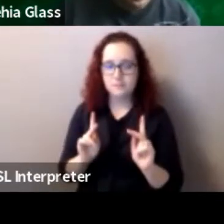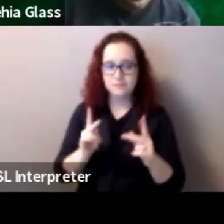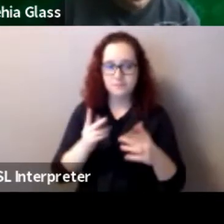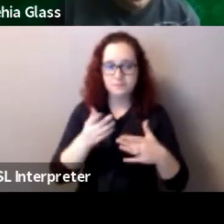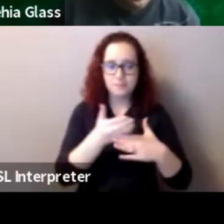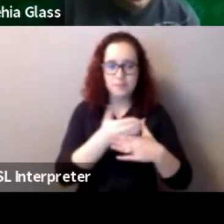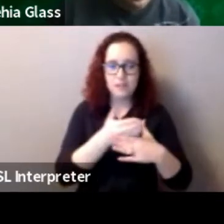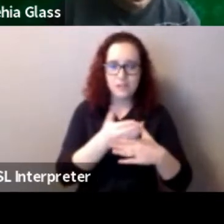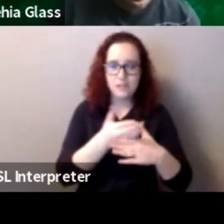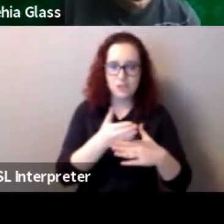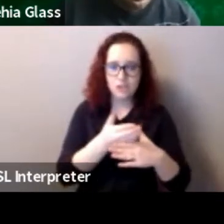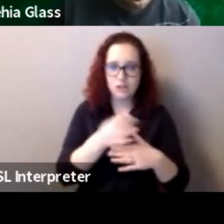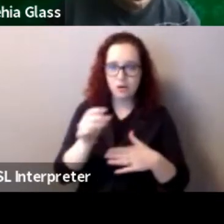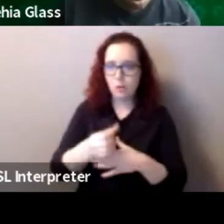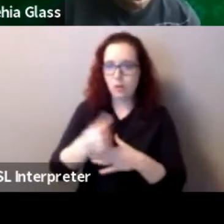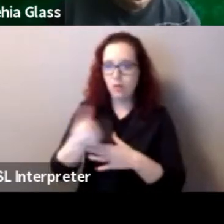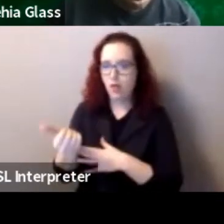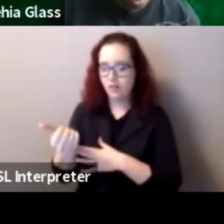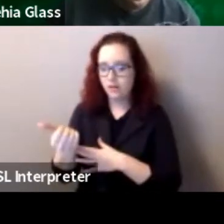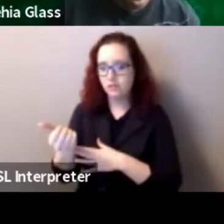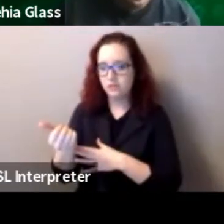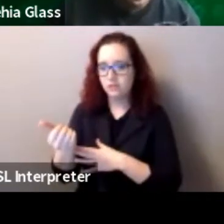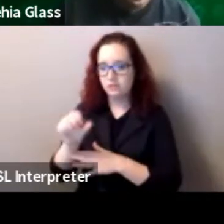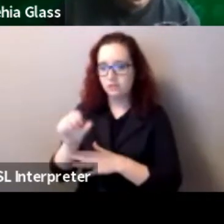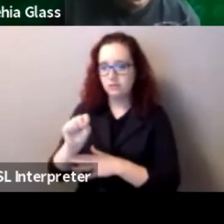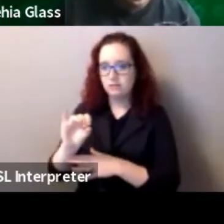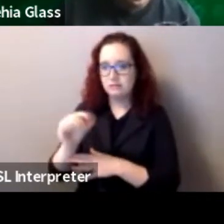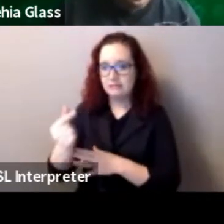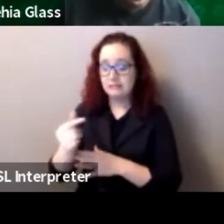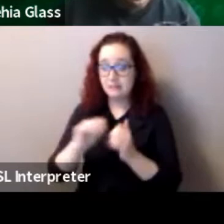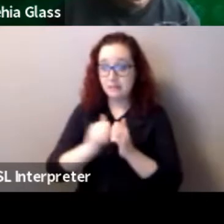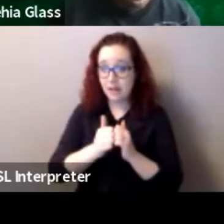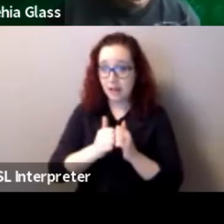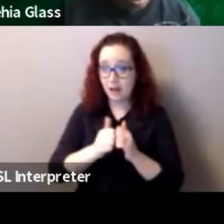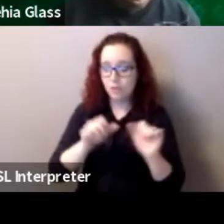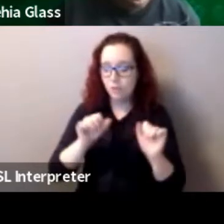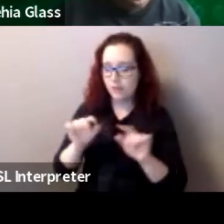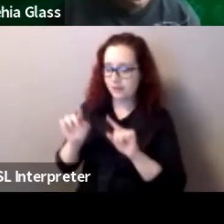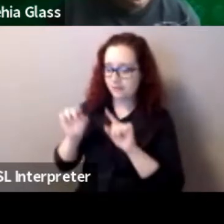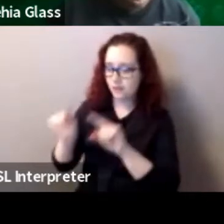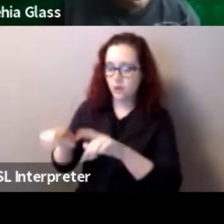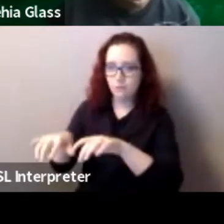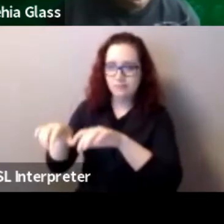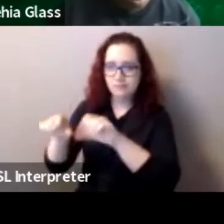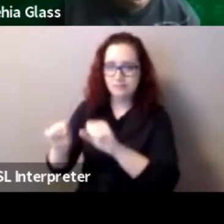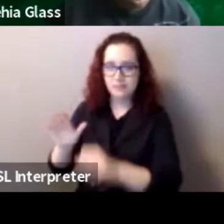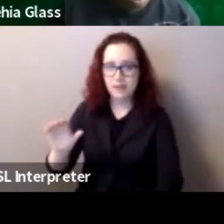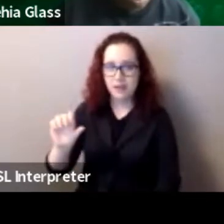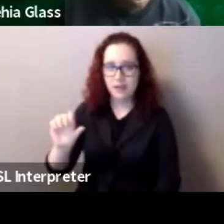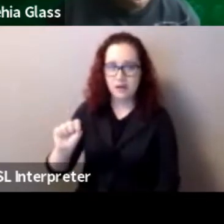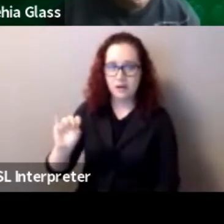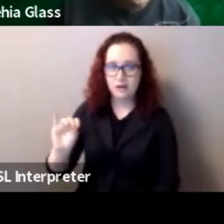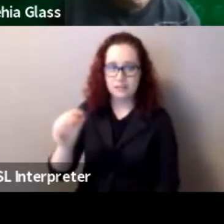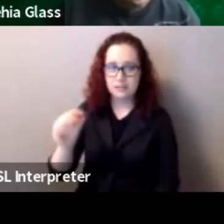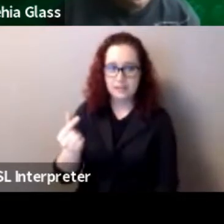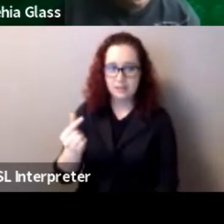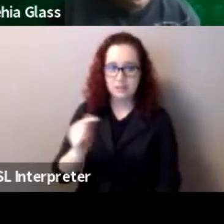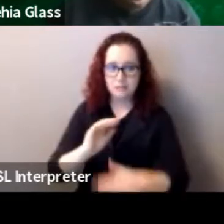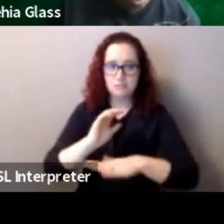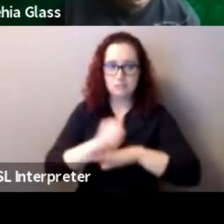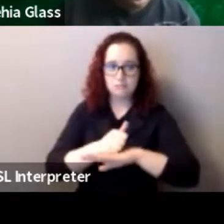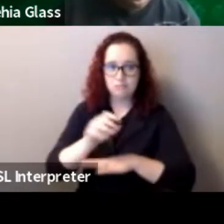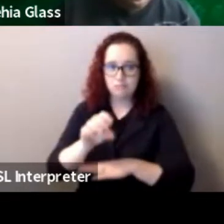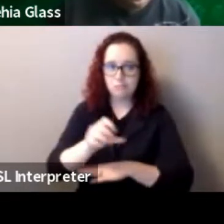other sessions, and you can do this by attending each other's SIGs and organising other symposiums.